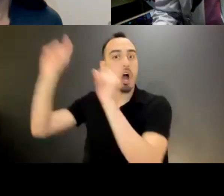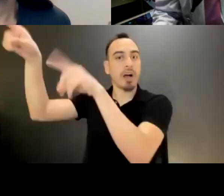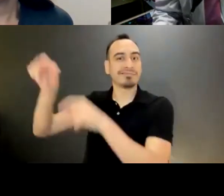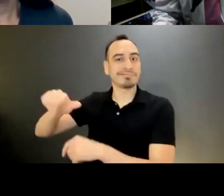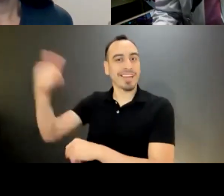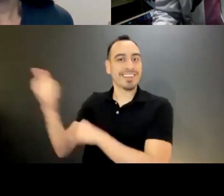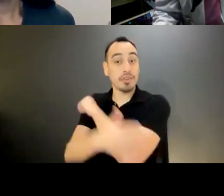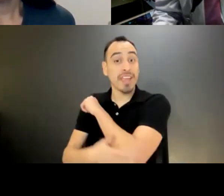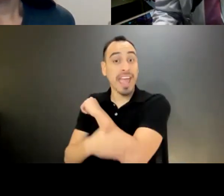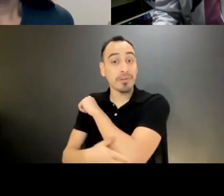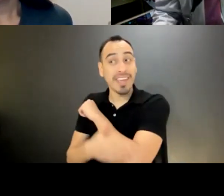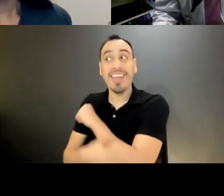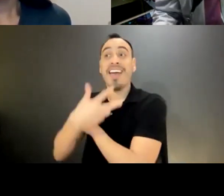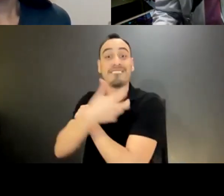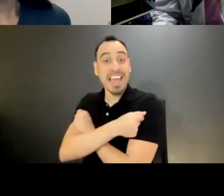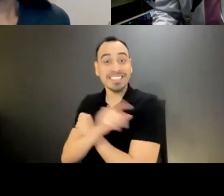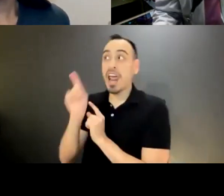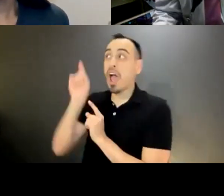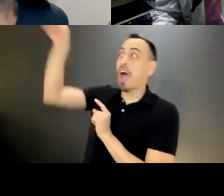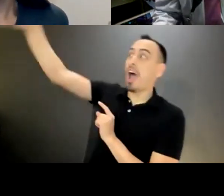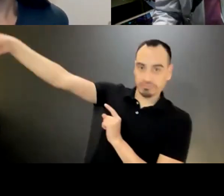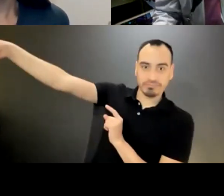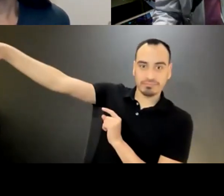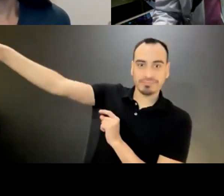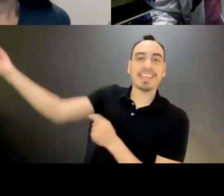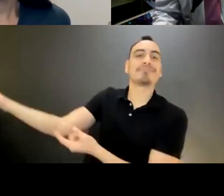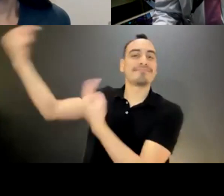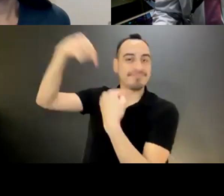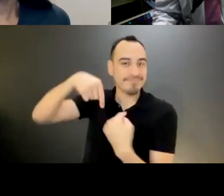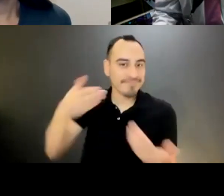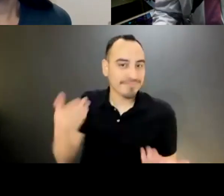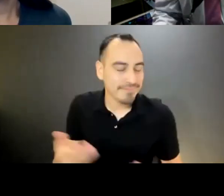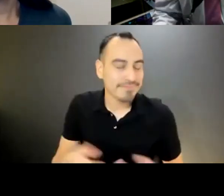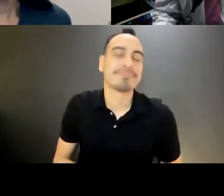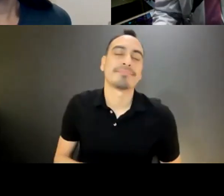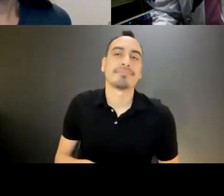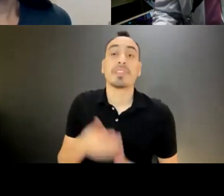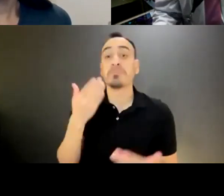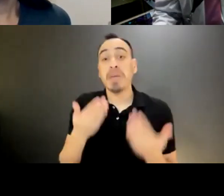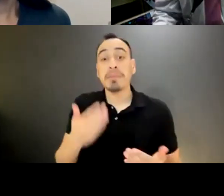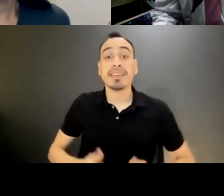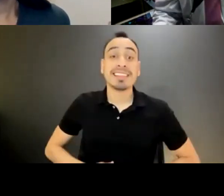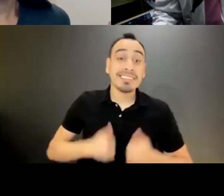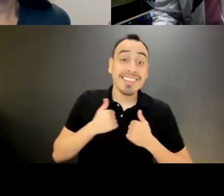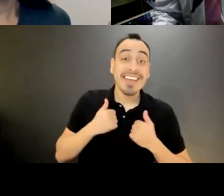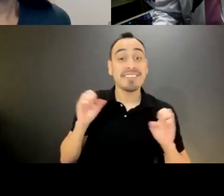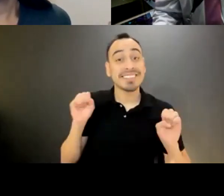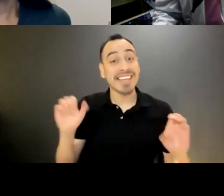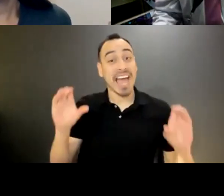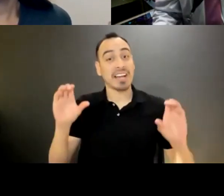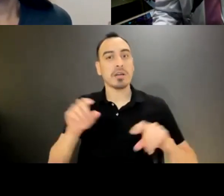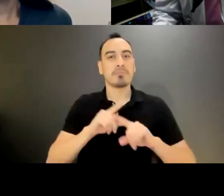and gotten vaccinated that way as well. Say if they live in Sacramento but work in another